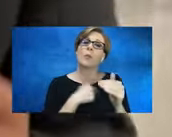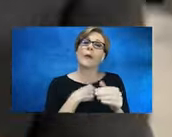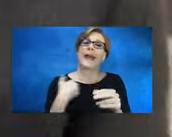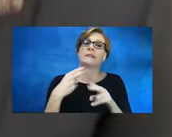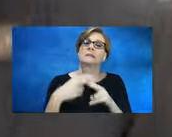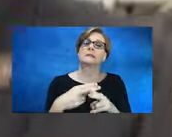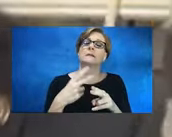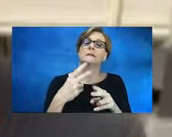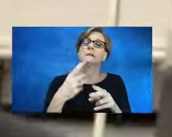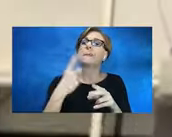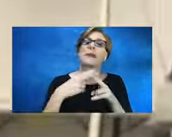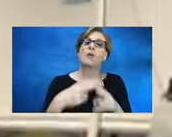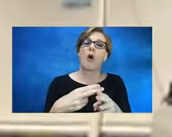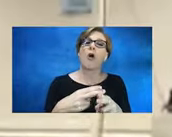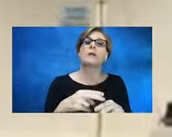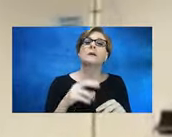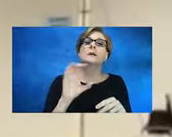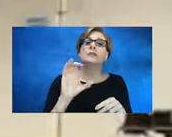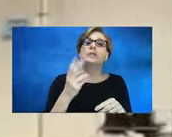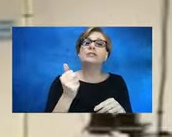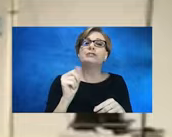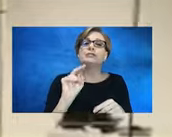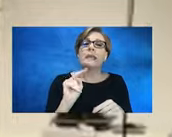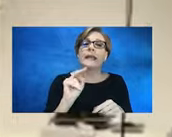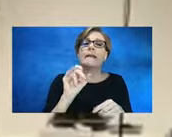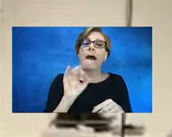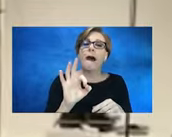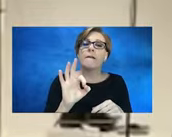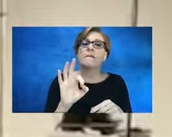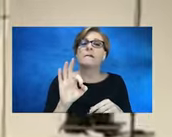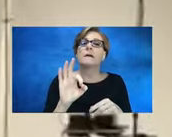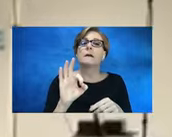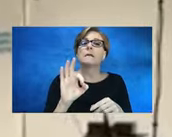custody procedures. So there's lots of questions about our chain of custody.